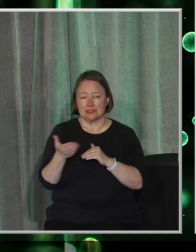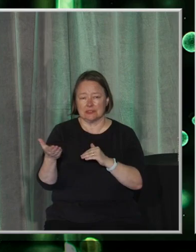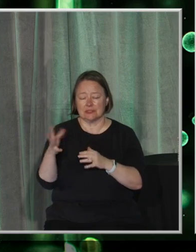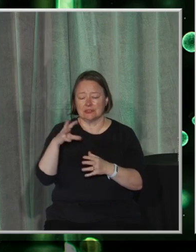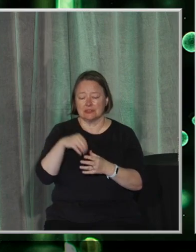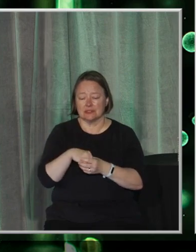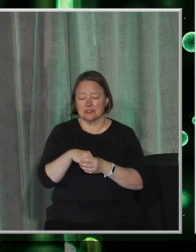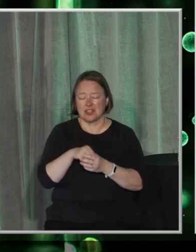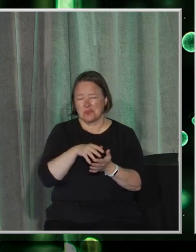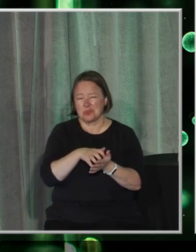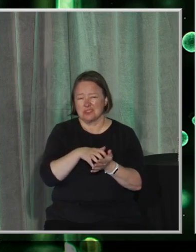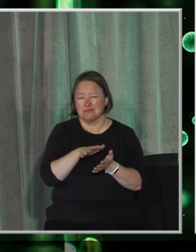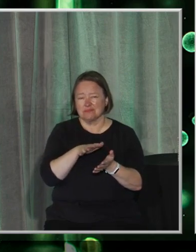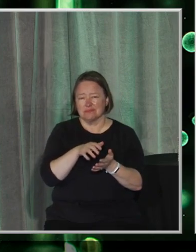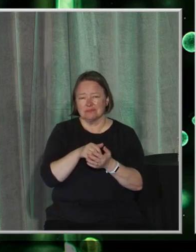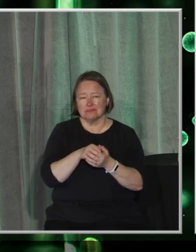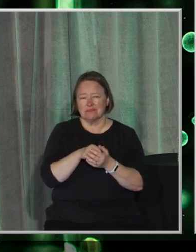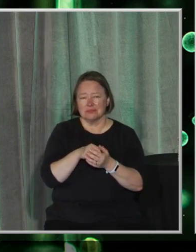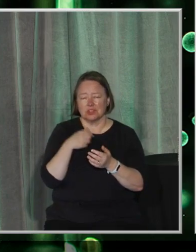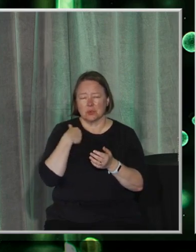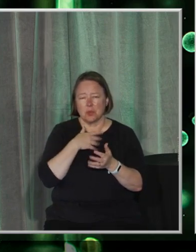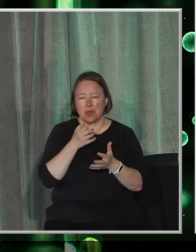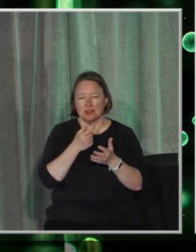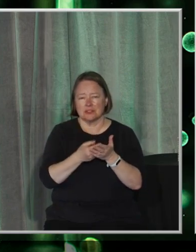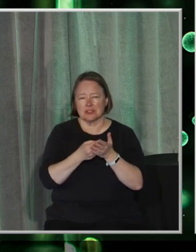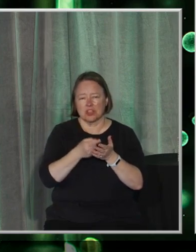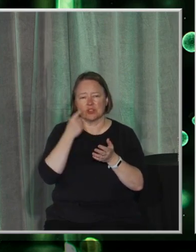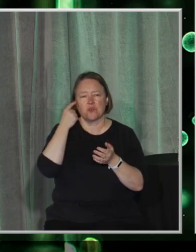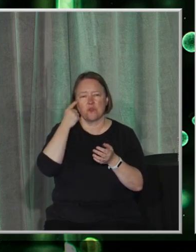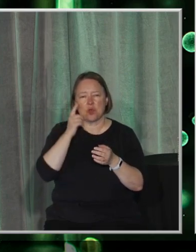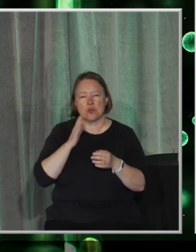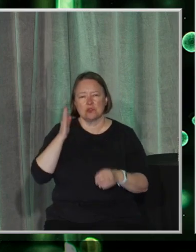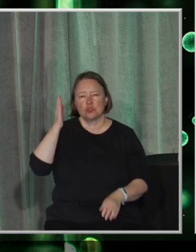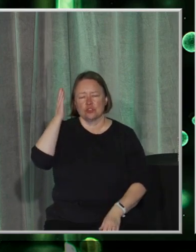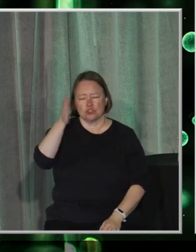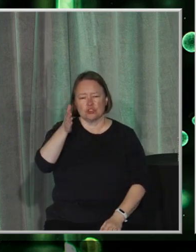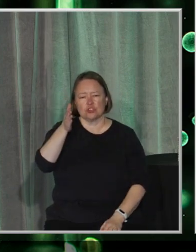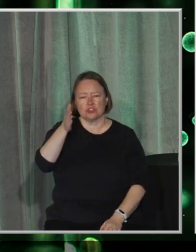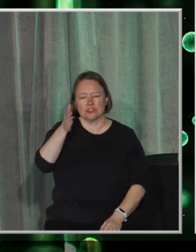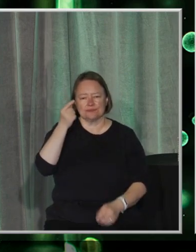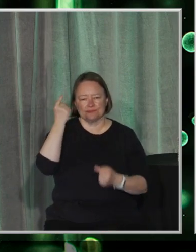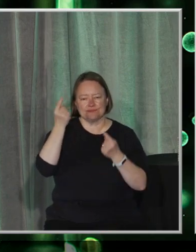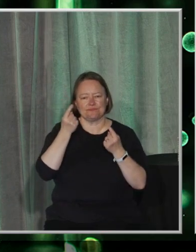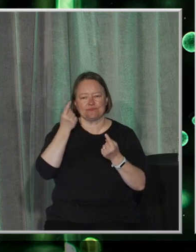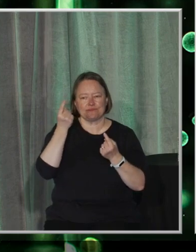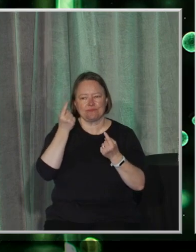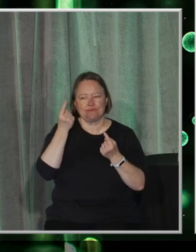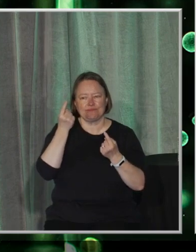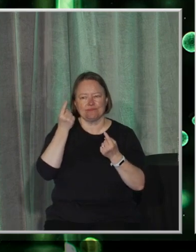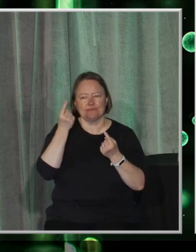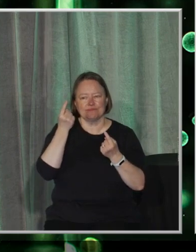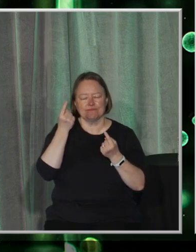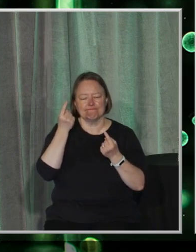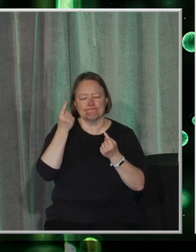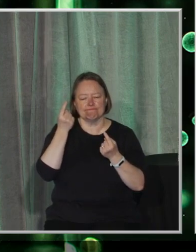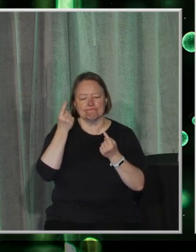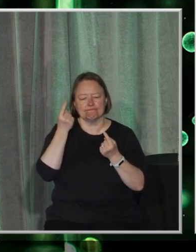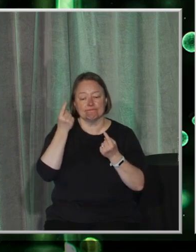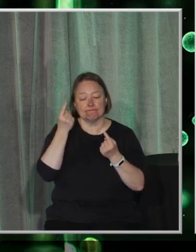or the weak points that we'd like to bring up for future consideration is